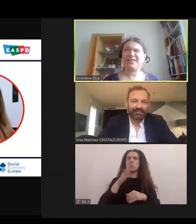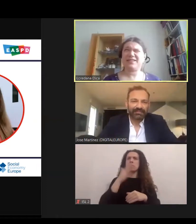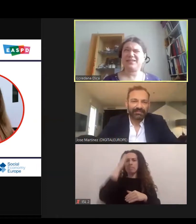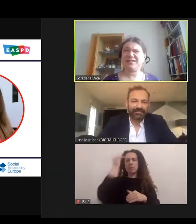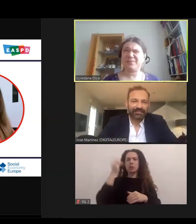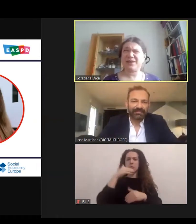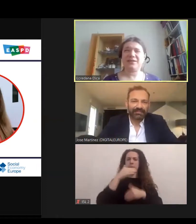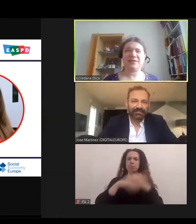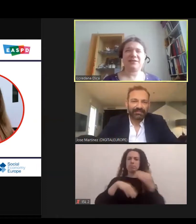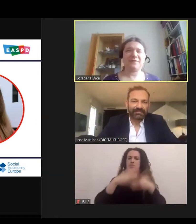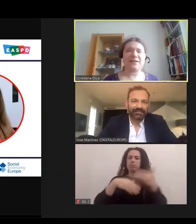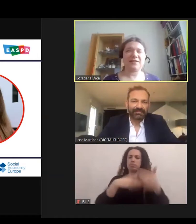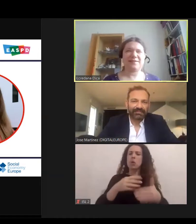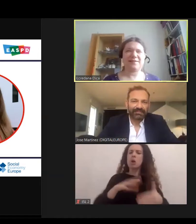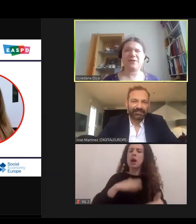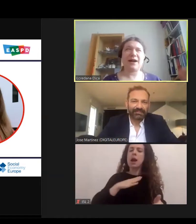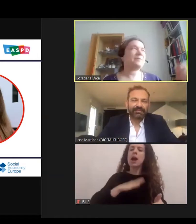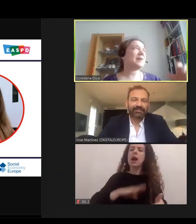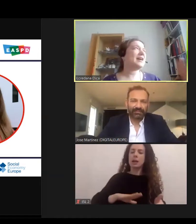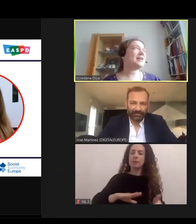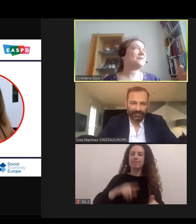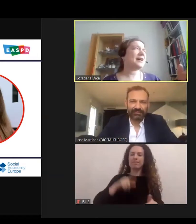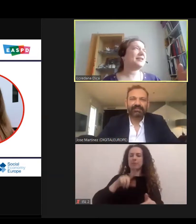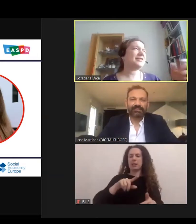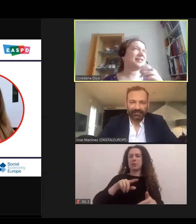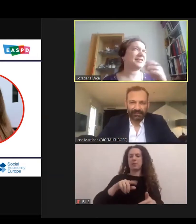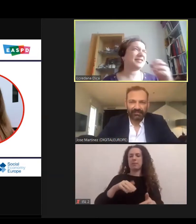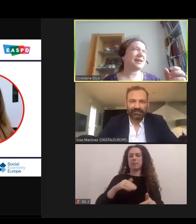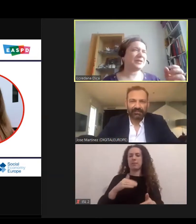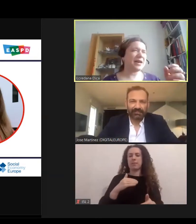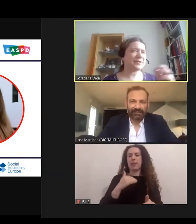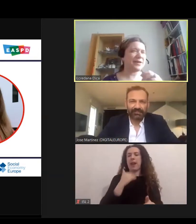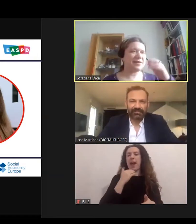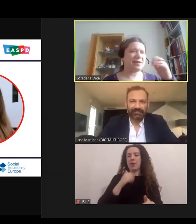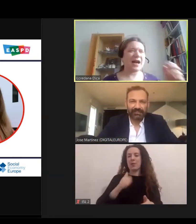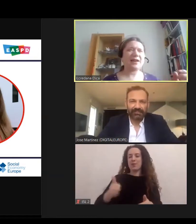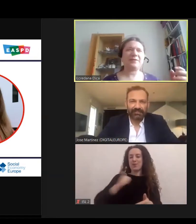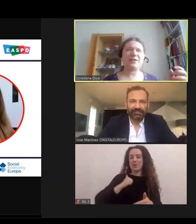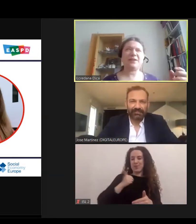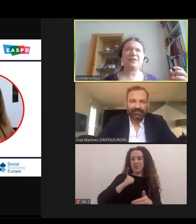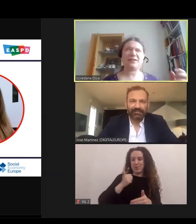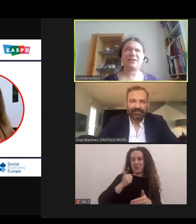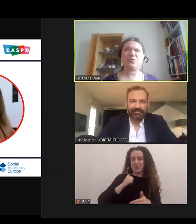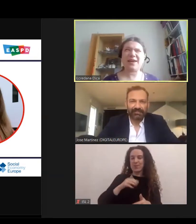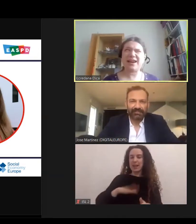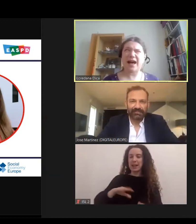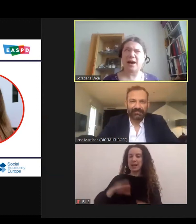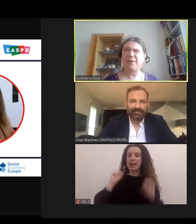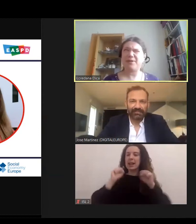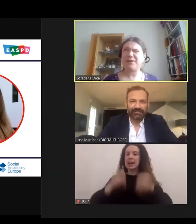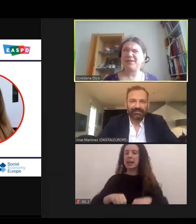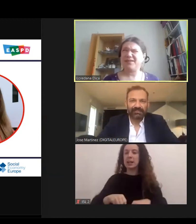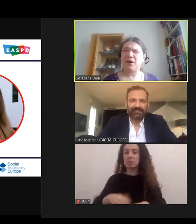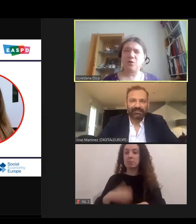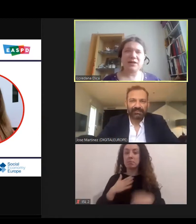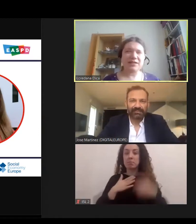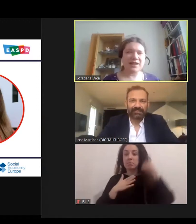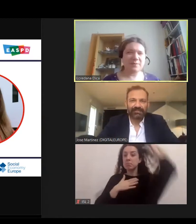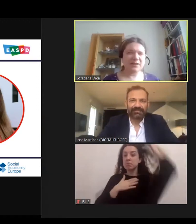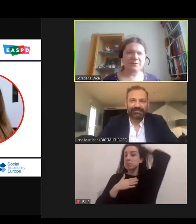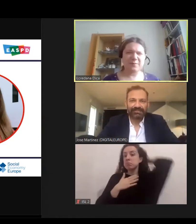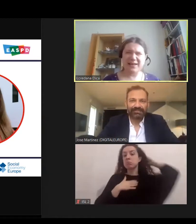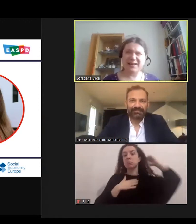Thank you, Loredana, for your great presentation. I have a question for you. Really,